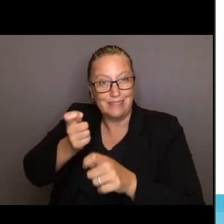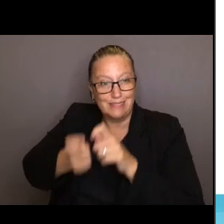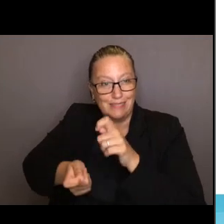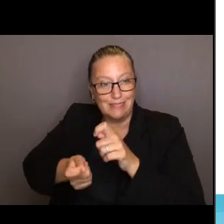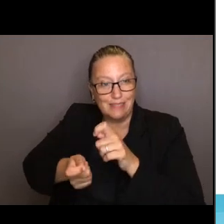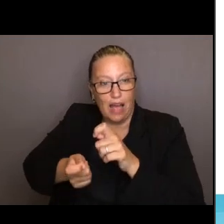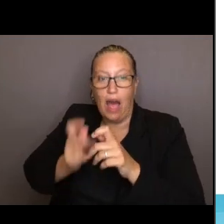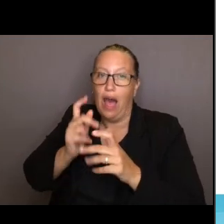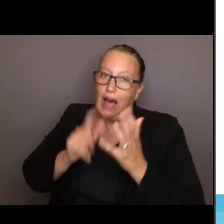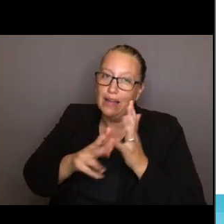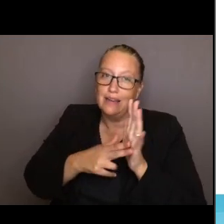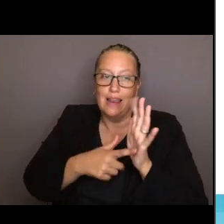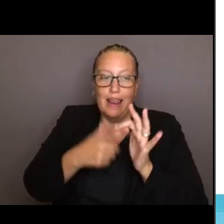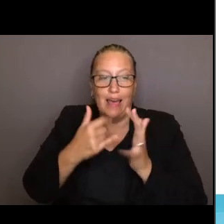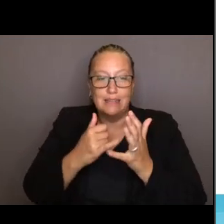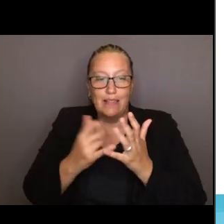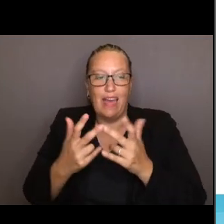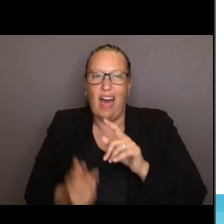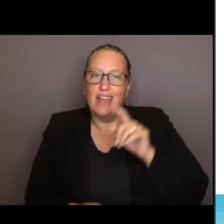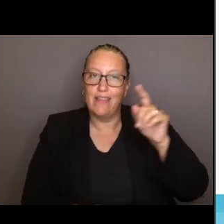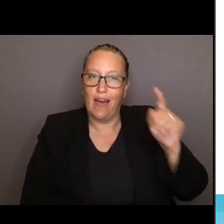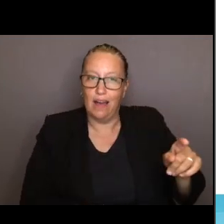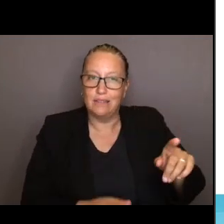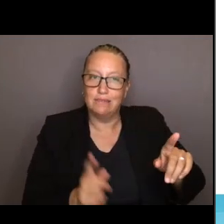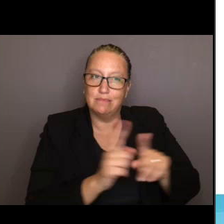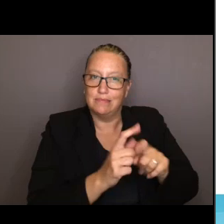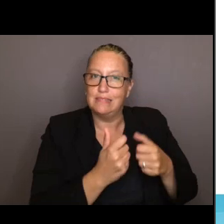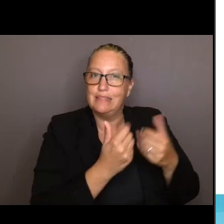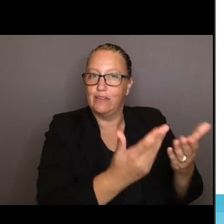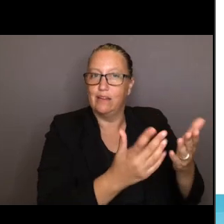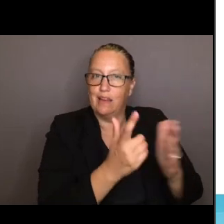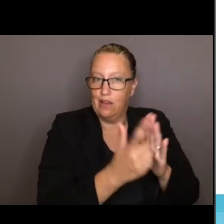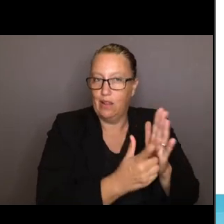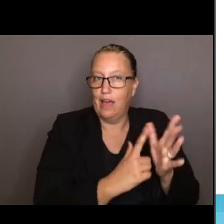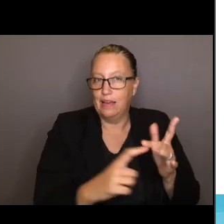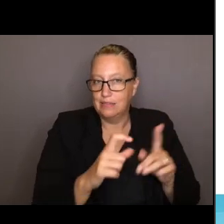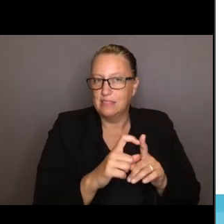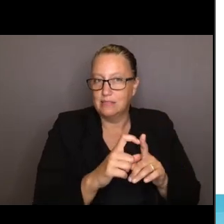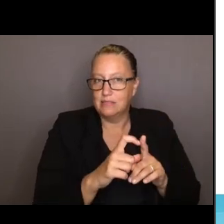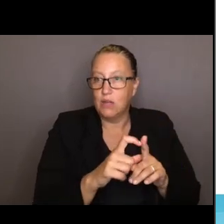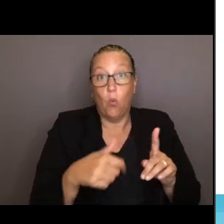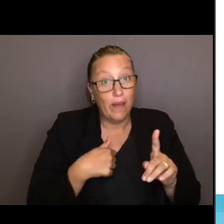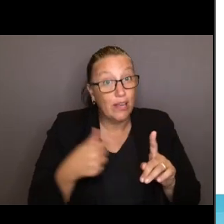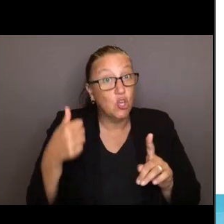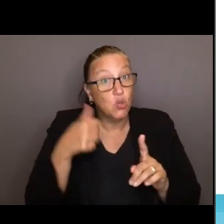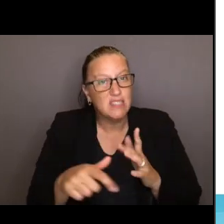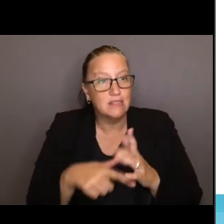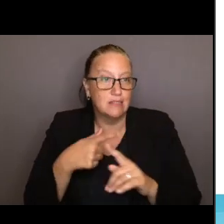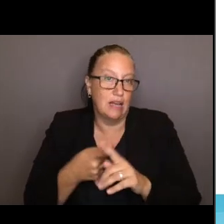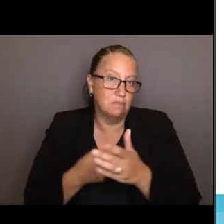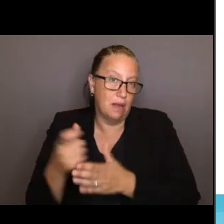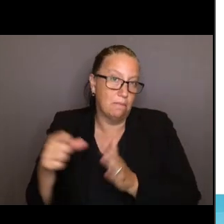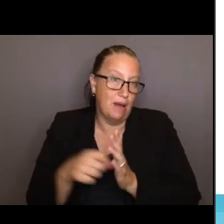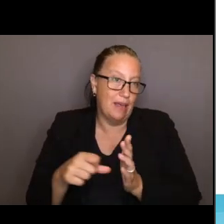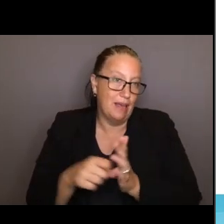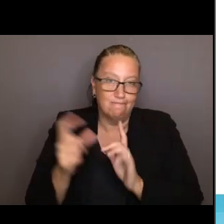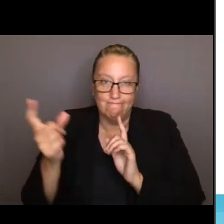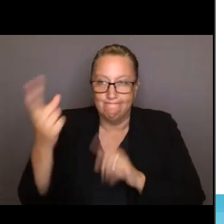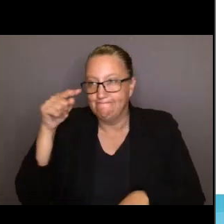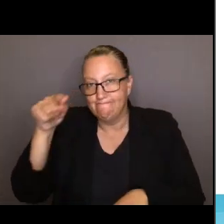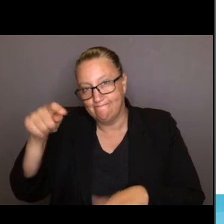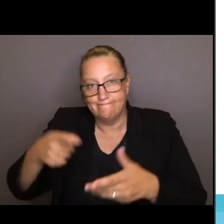party is also in receipt of a grant of legal aid. So once again, we are using taxpayers' money to cover the costs for this parentage